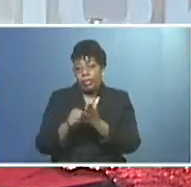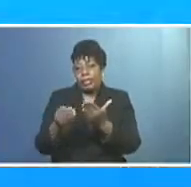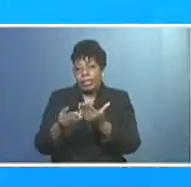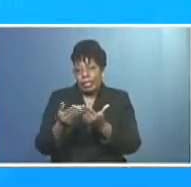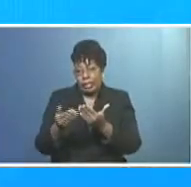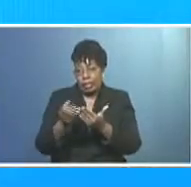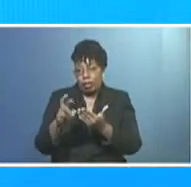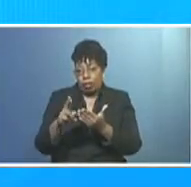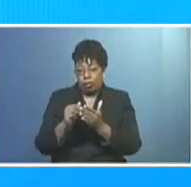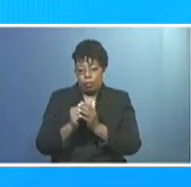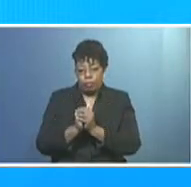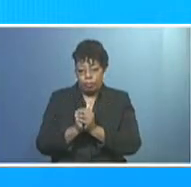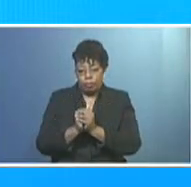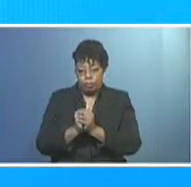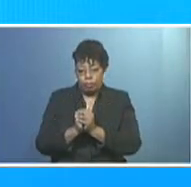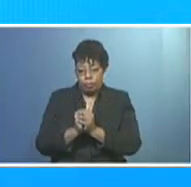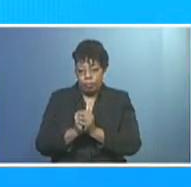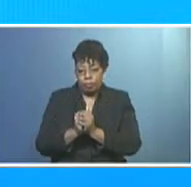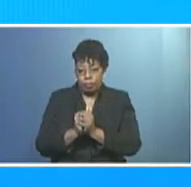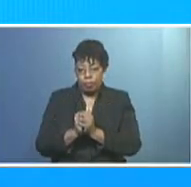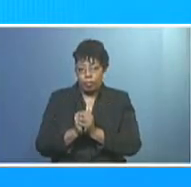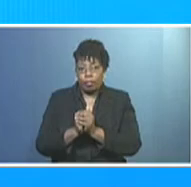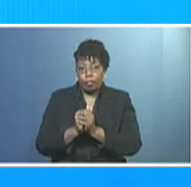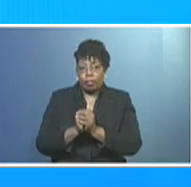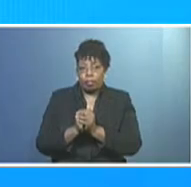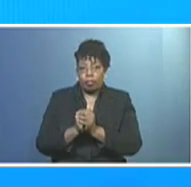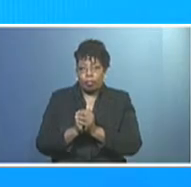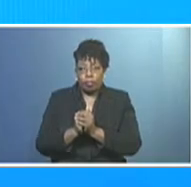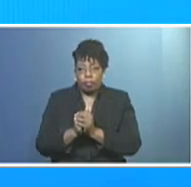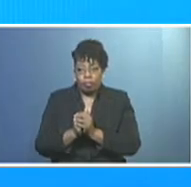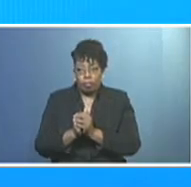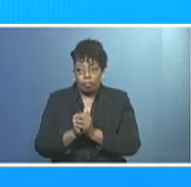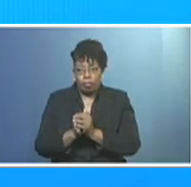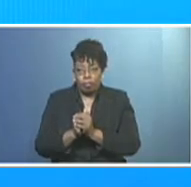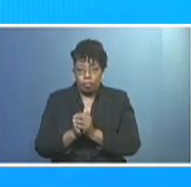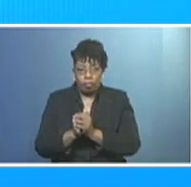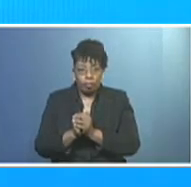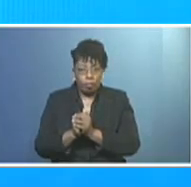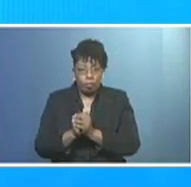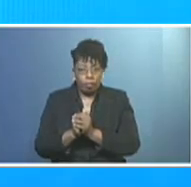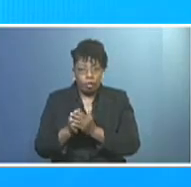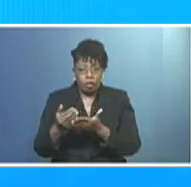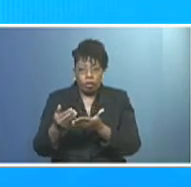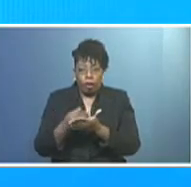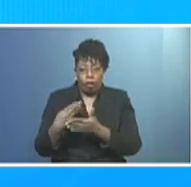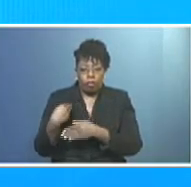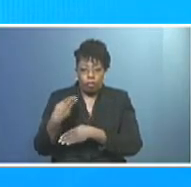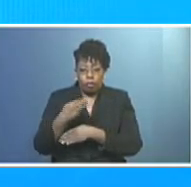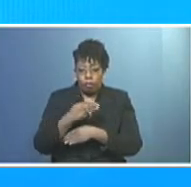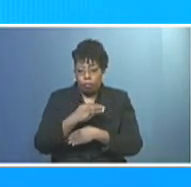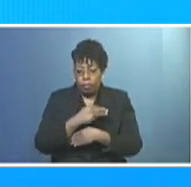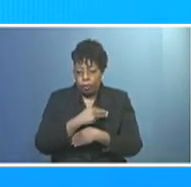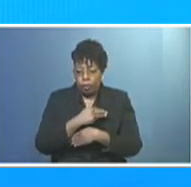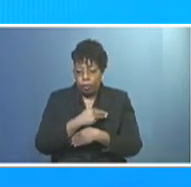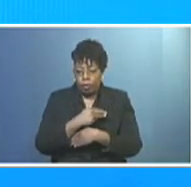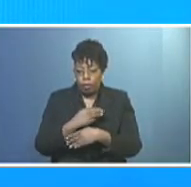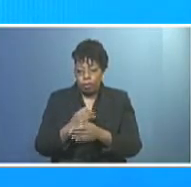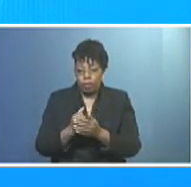National workers represent about 7,000, close to 8,000 members. And, you